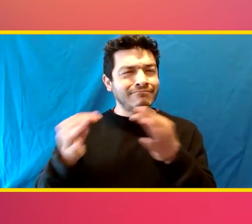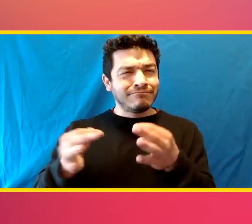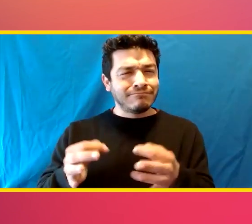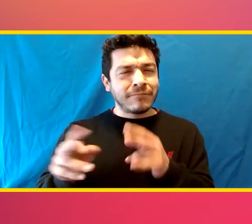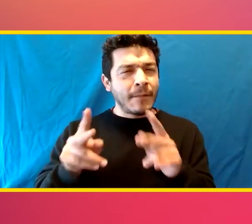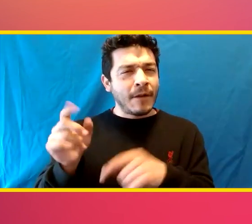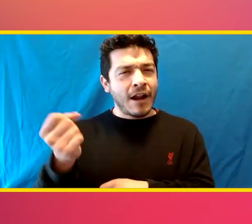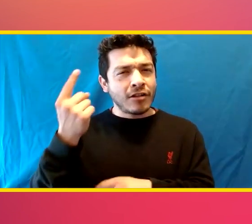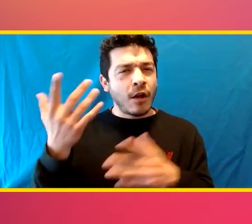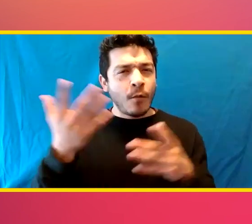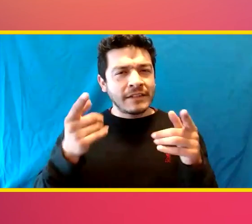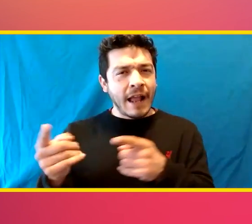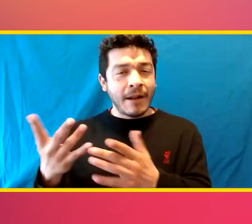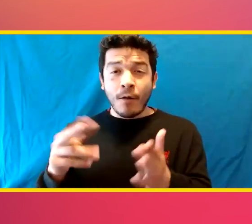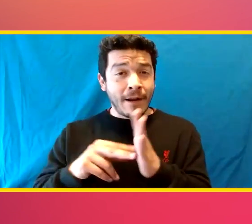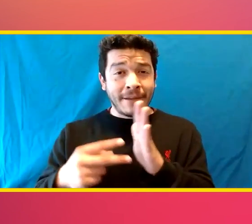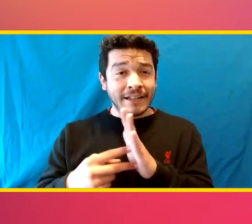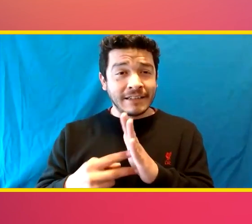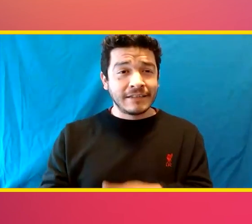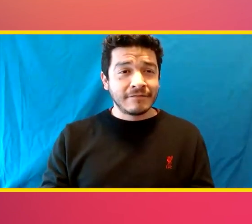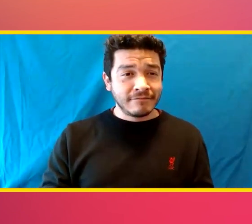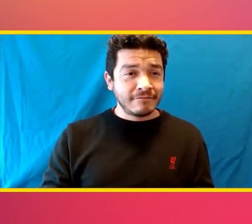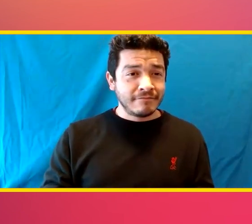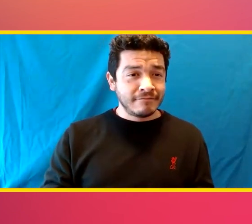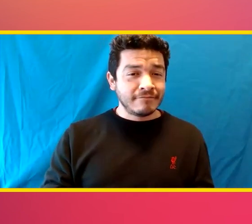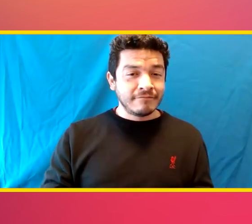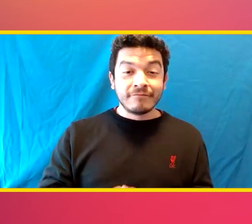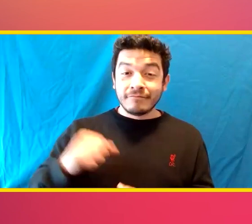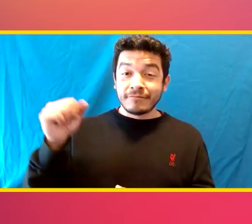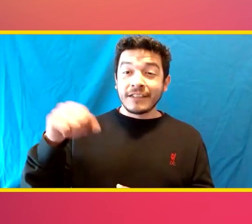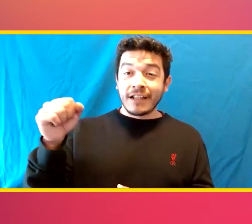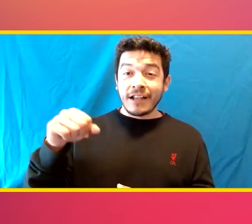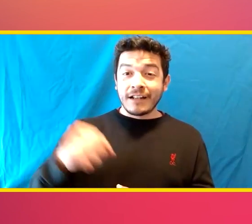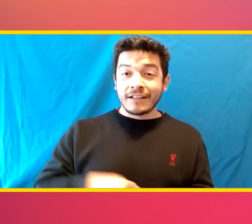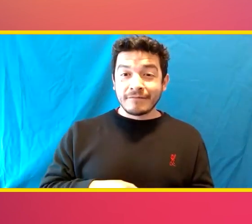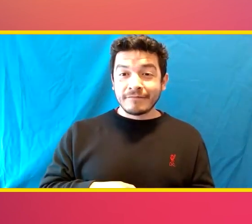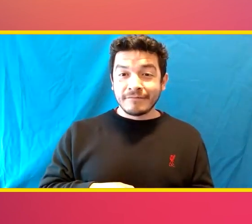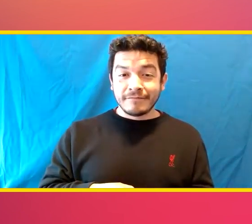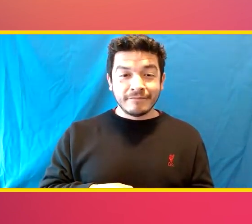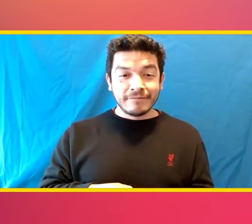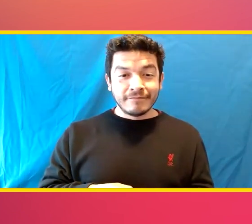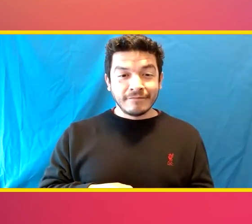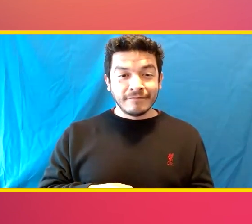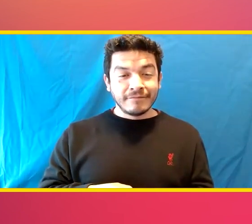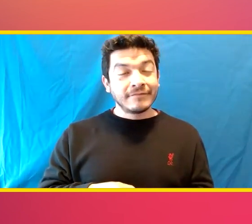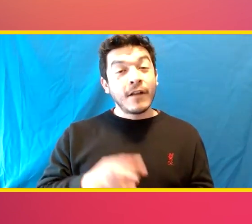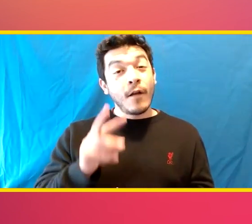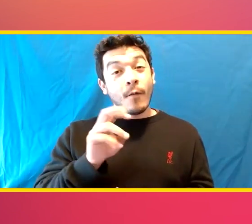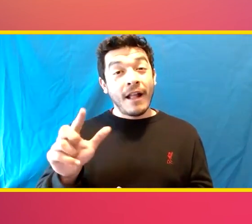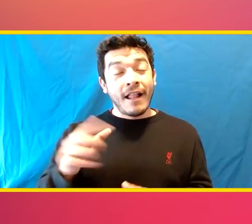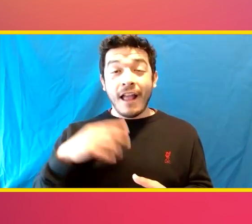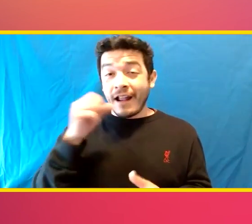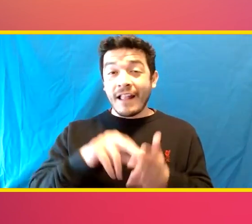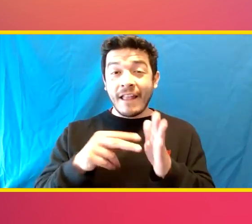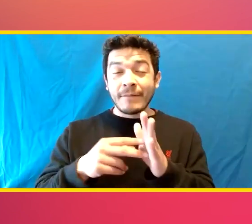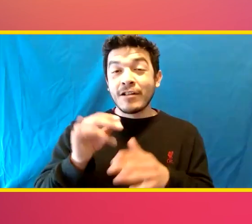understand exactly what's going on and what it means. Yeah, yeah. Similar to I guess you, that Lindsay, makes you, right? yeah, well, I think that makes